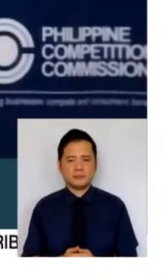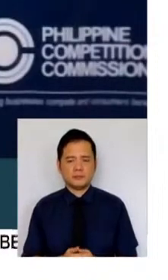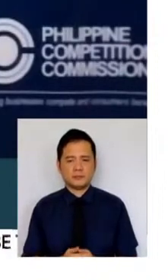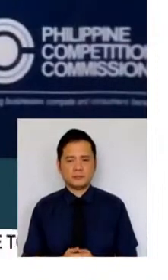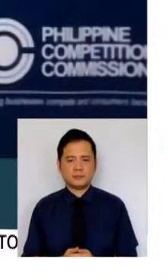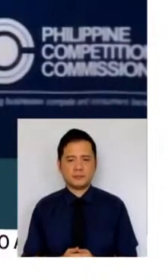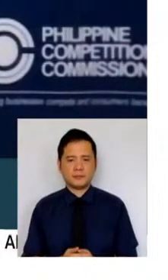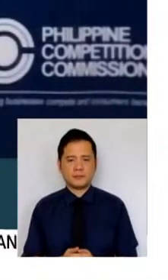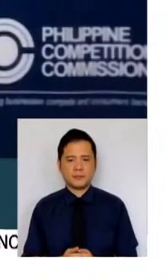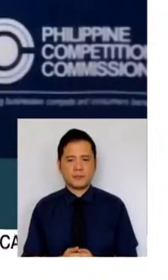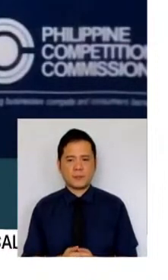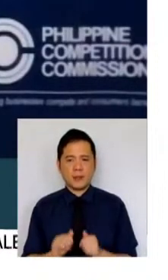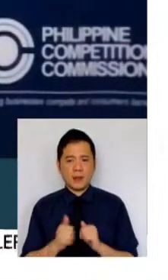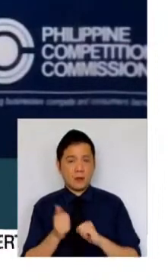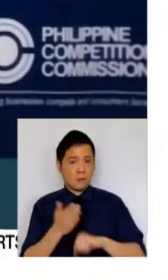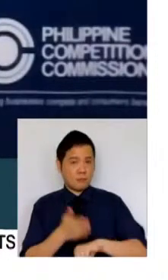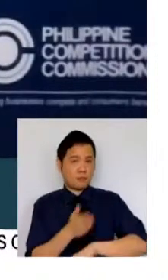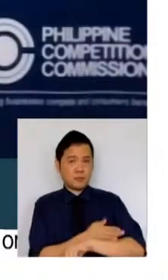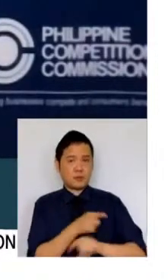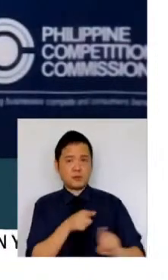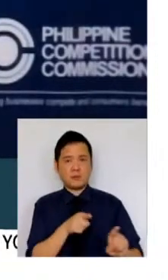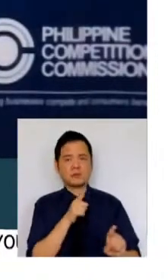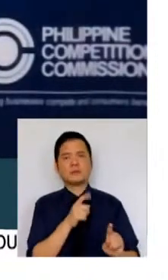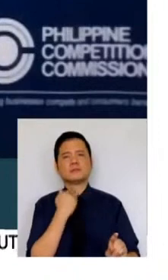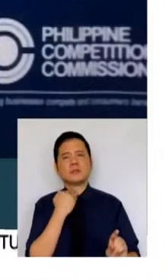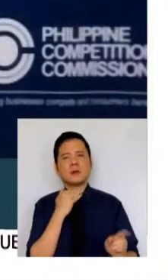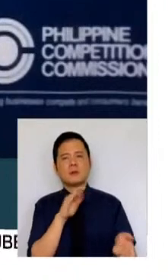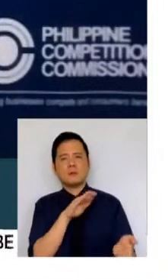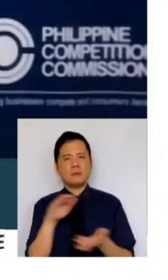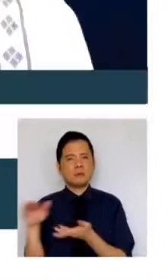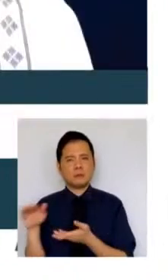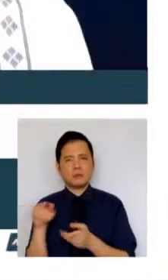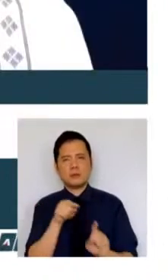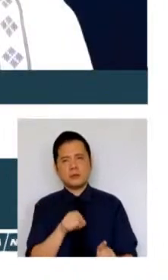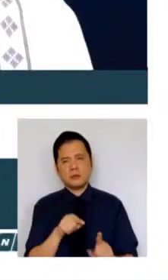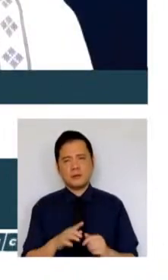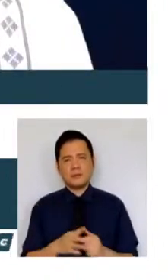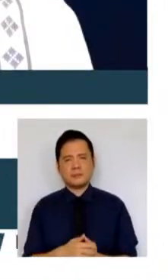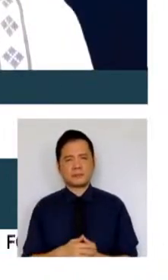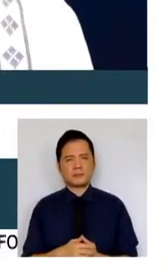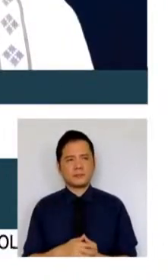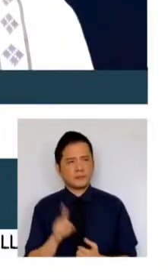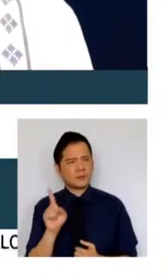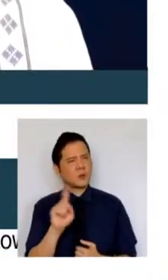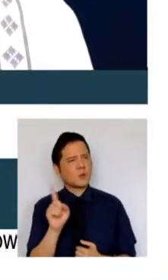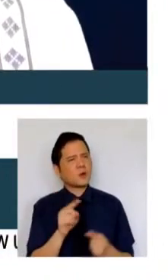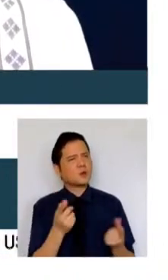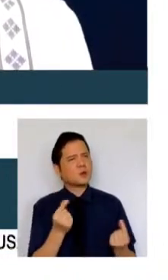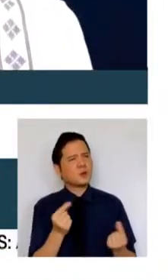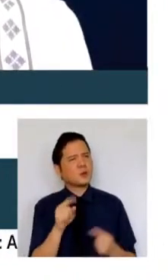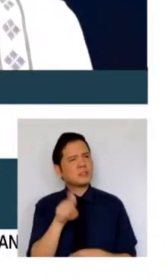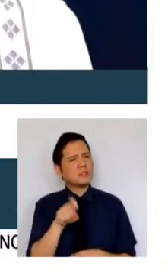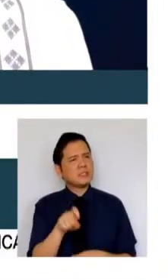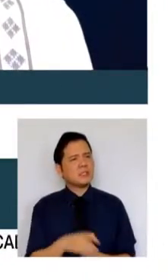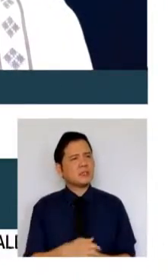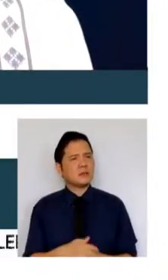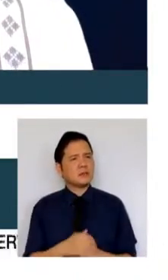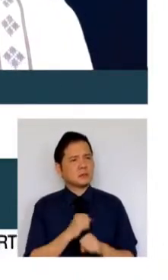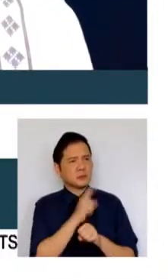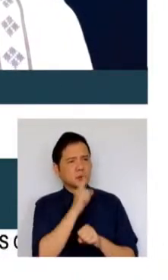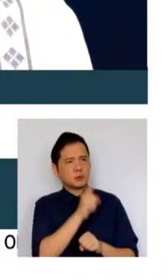ways of moving forward under the new normal. So what must be done, Chairman Balisakan? What must be done to bridge that